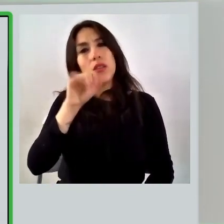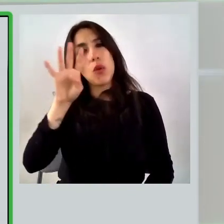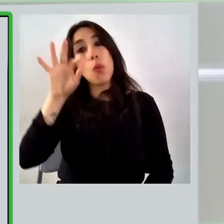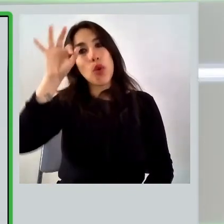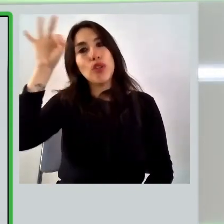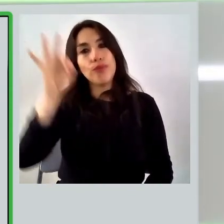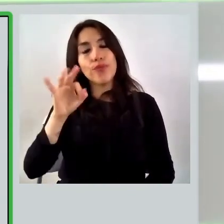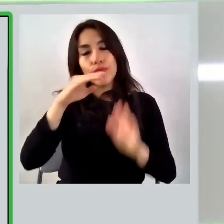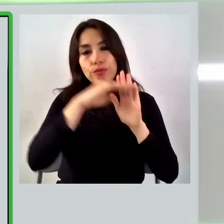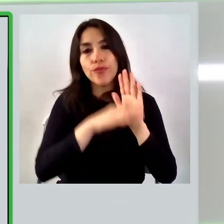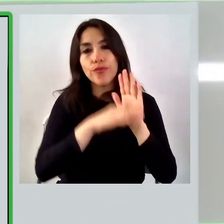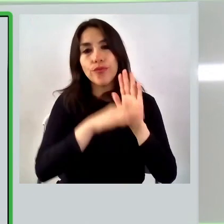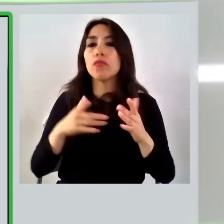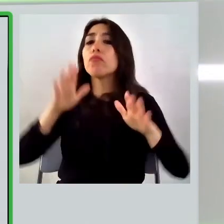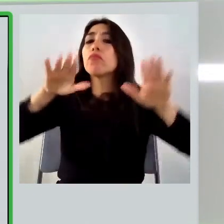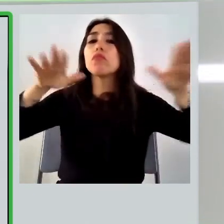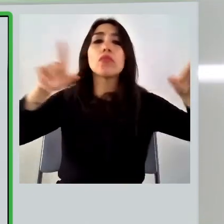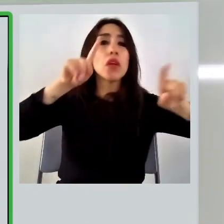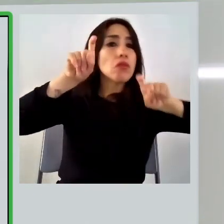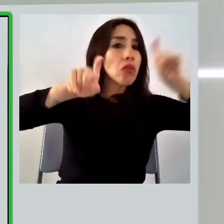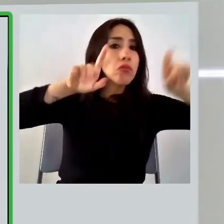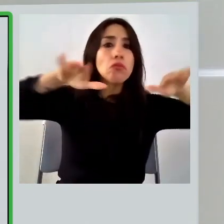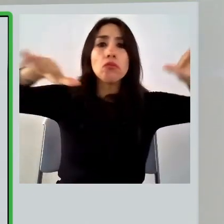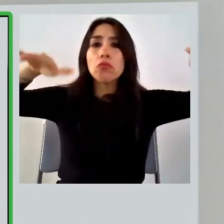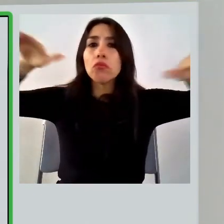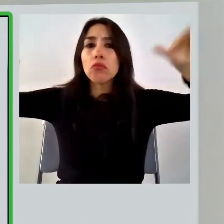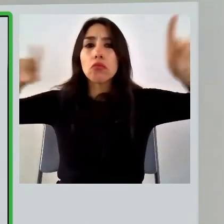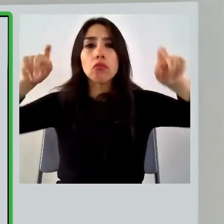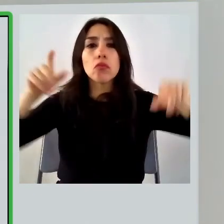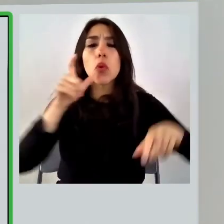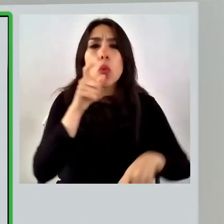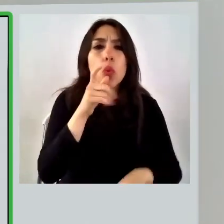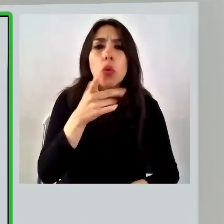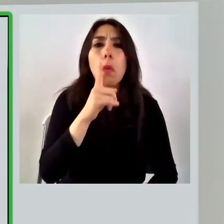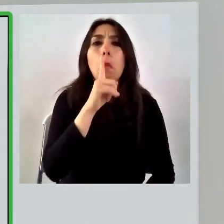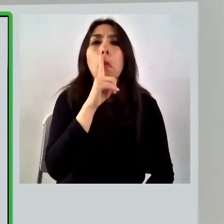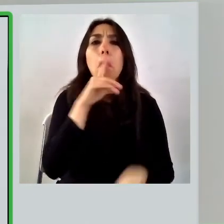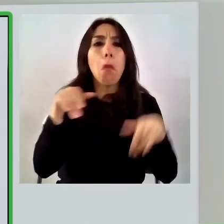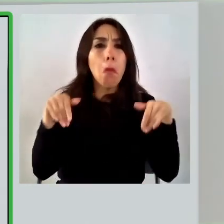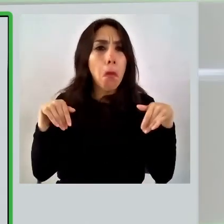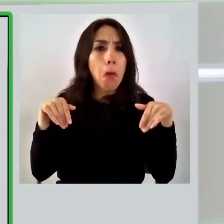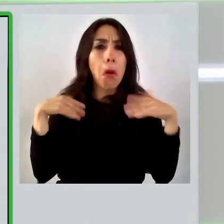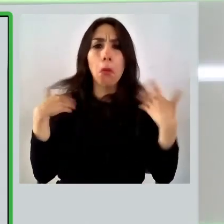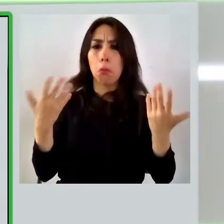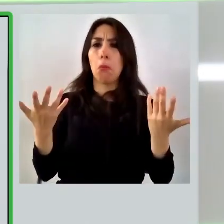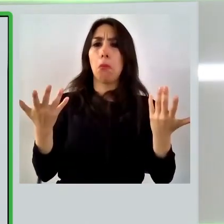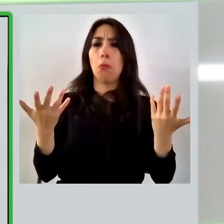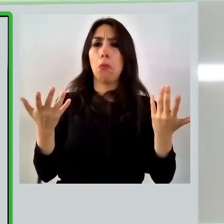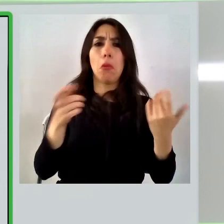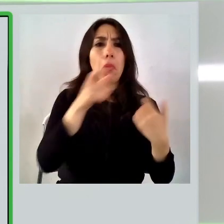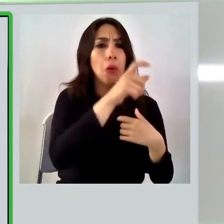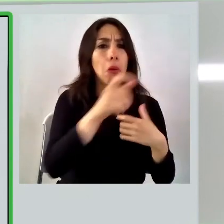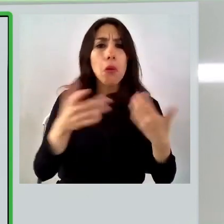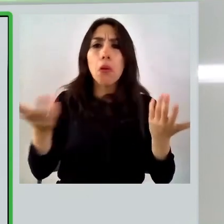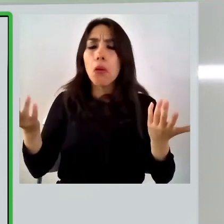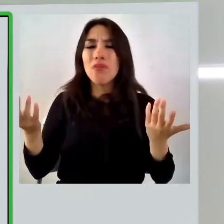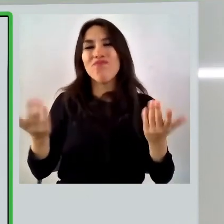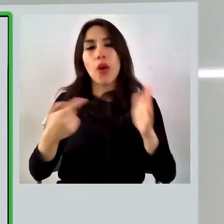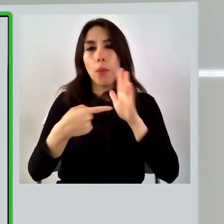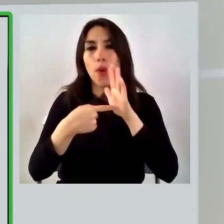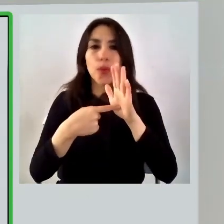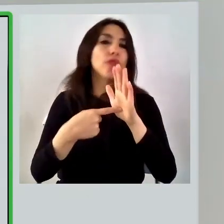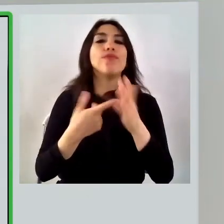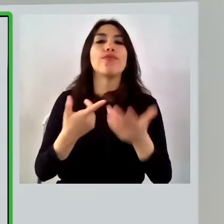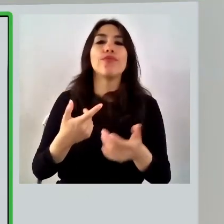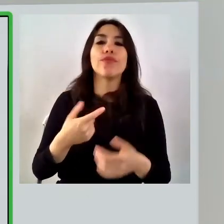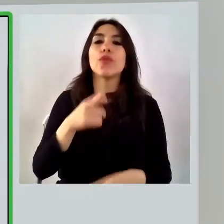pattern emerging for other areas about having mental health challenges, being open about neurological conditions.